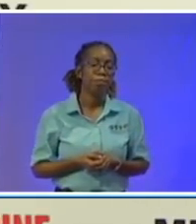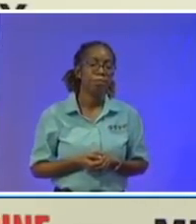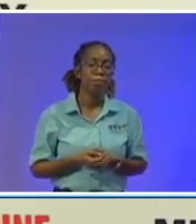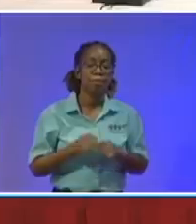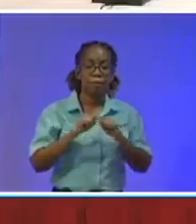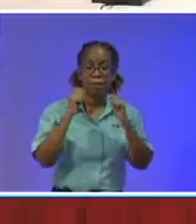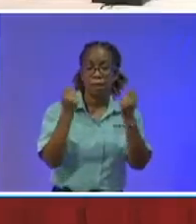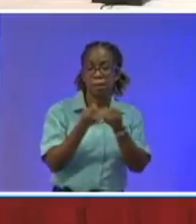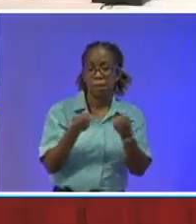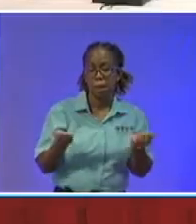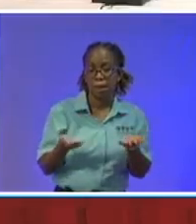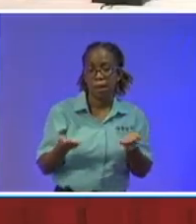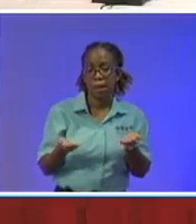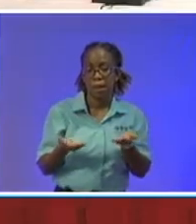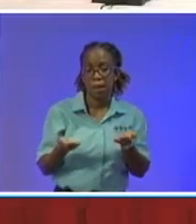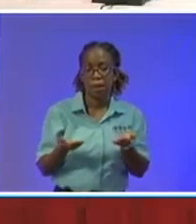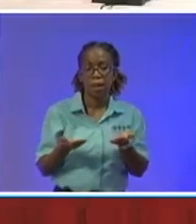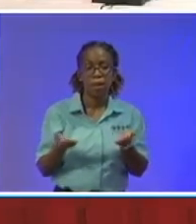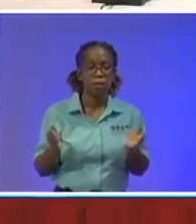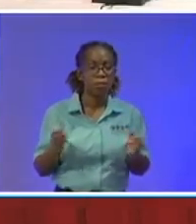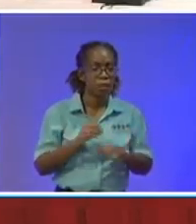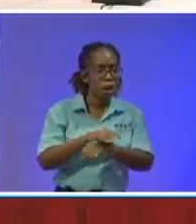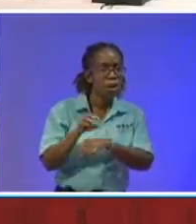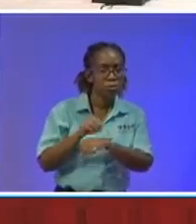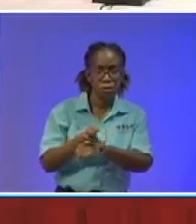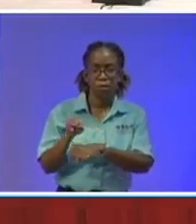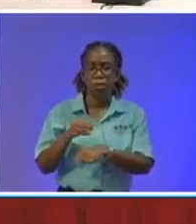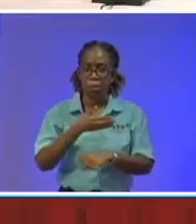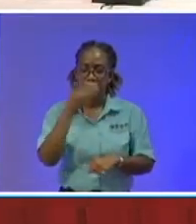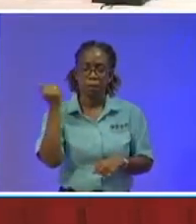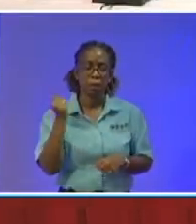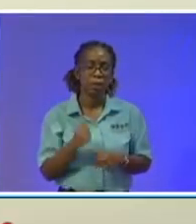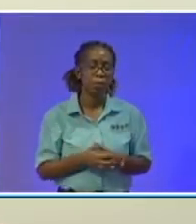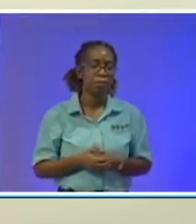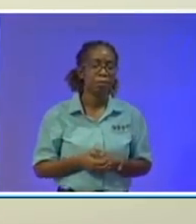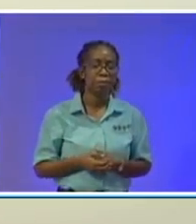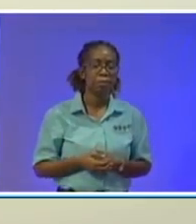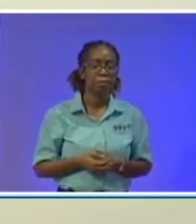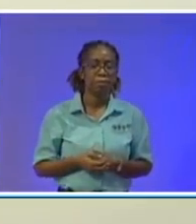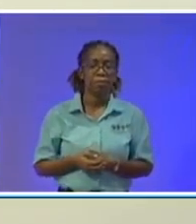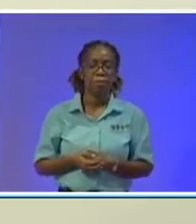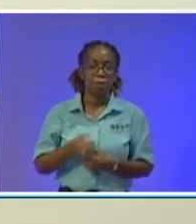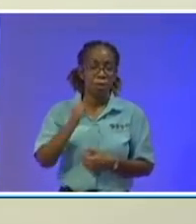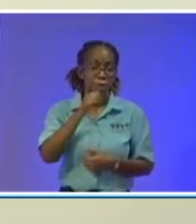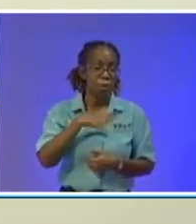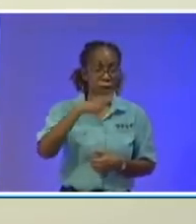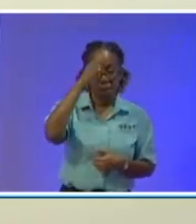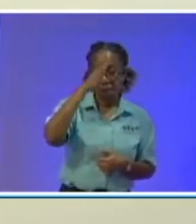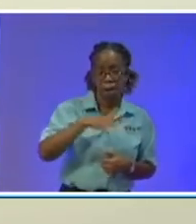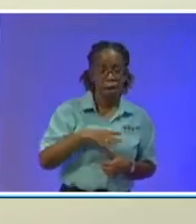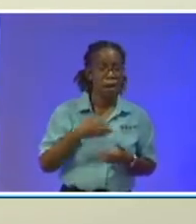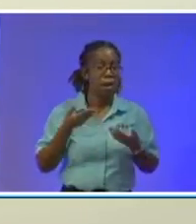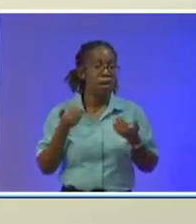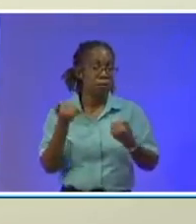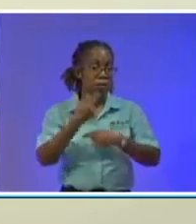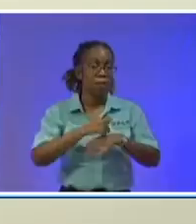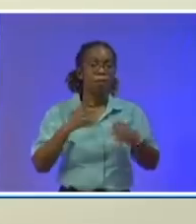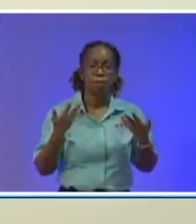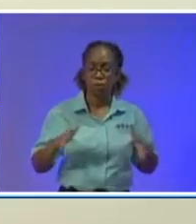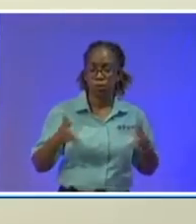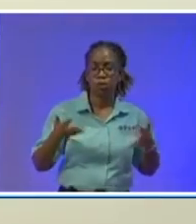Okay, thank you very much. Ladies and gentlemen, we have come to the end of today's media conference. It was quite a short